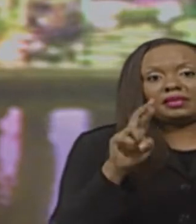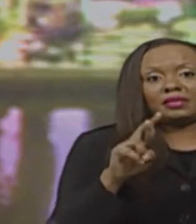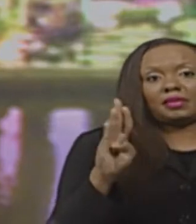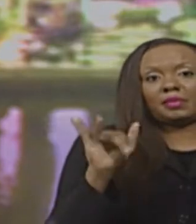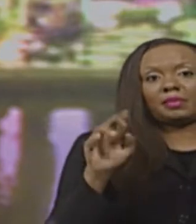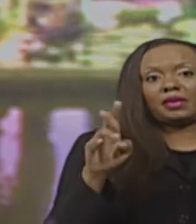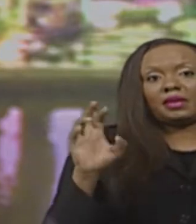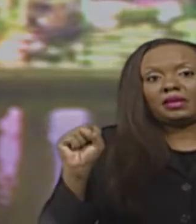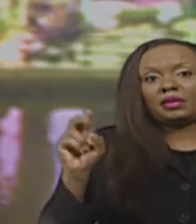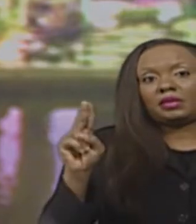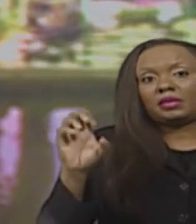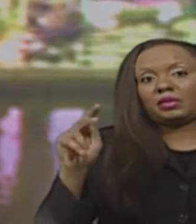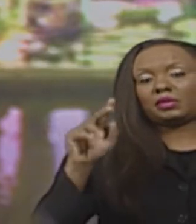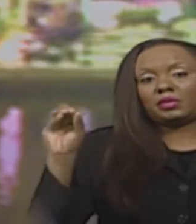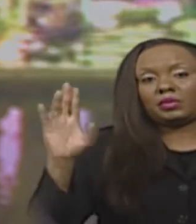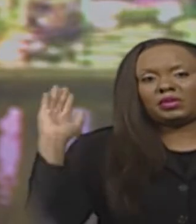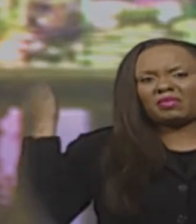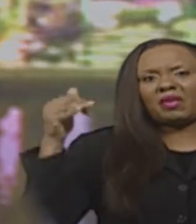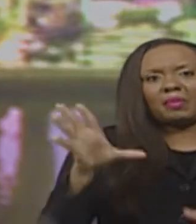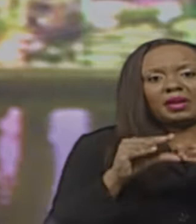carrying the party's banner in that constituency.